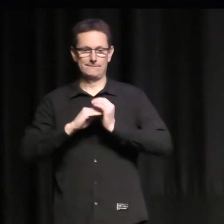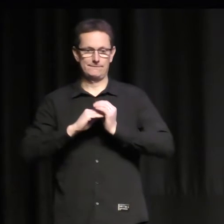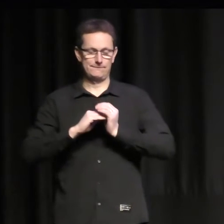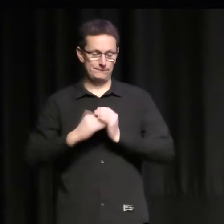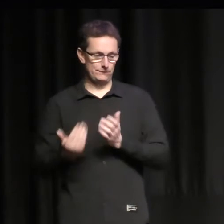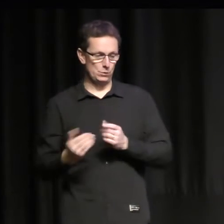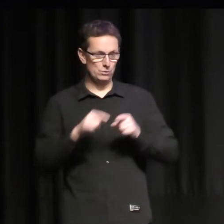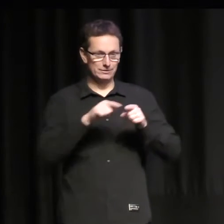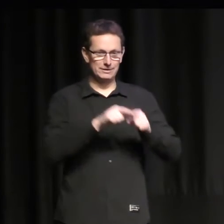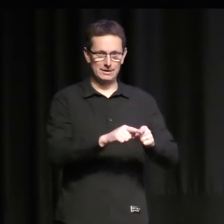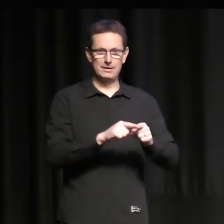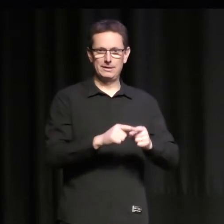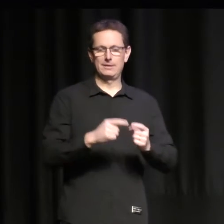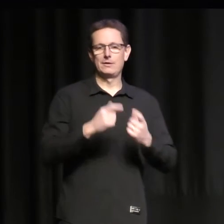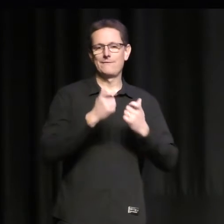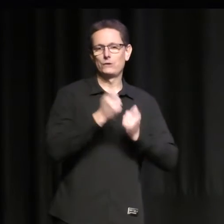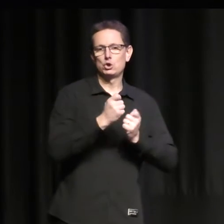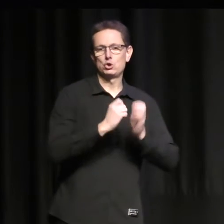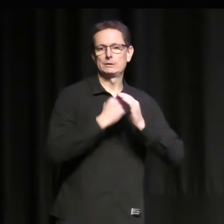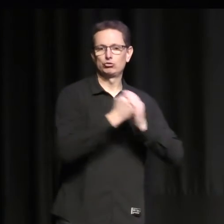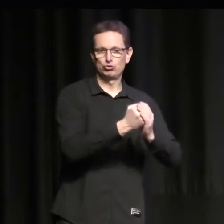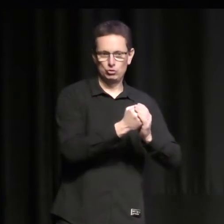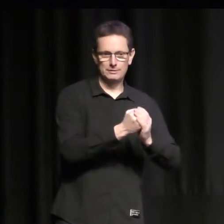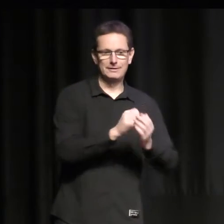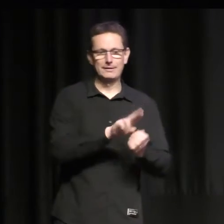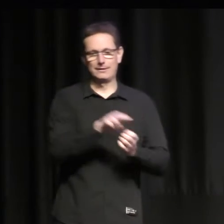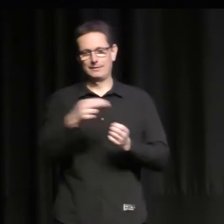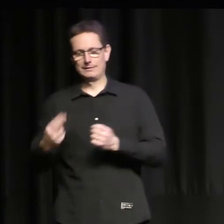to low-wage jobs that are available for them.